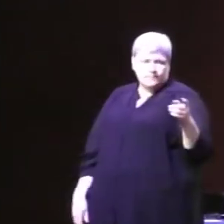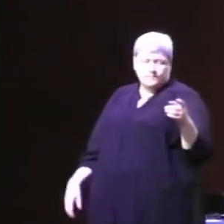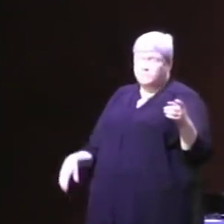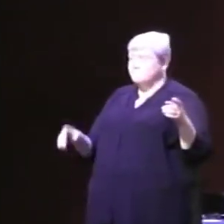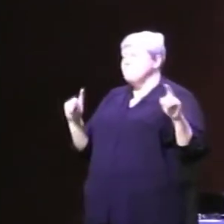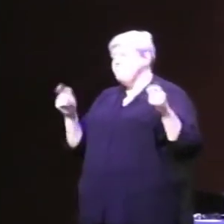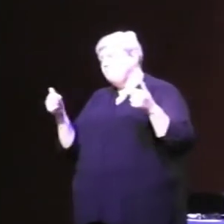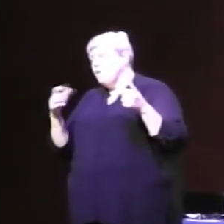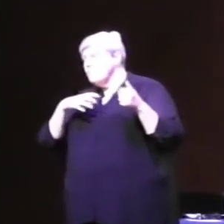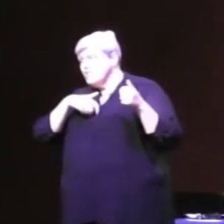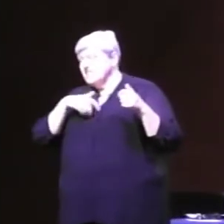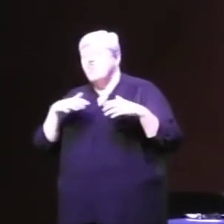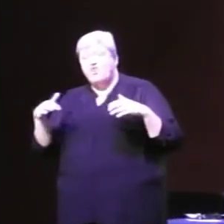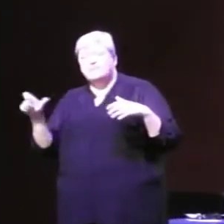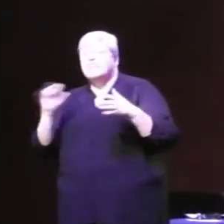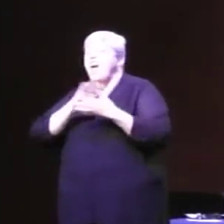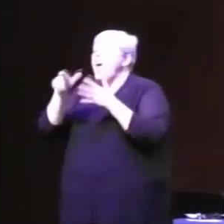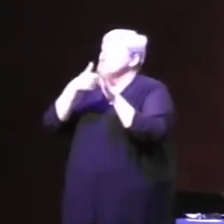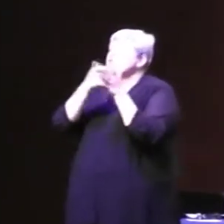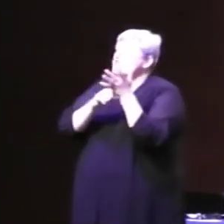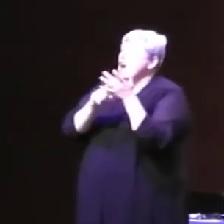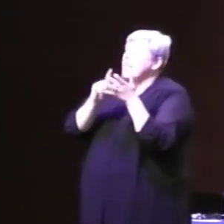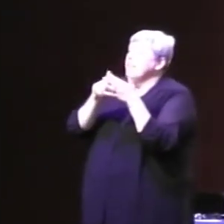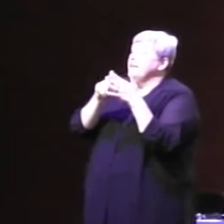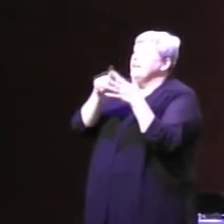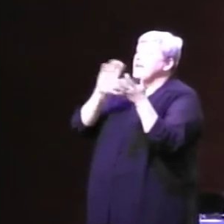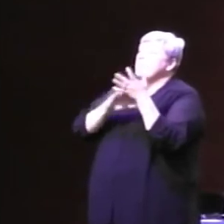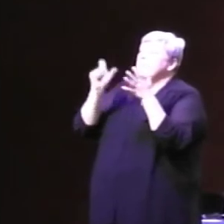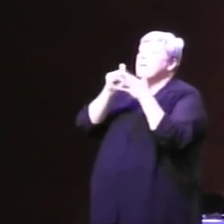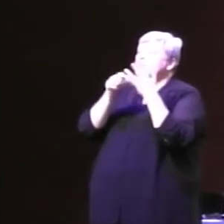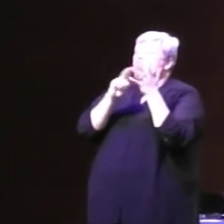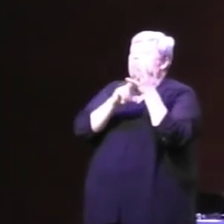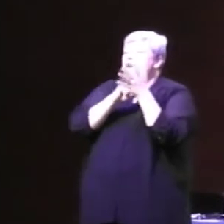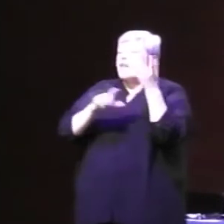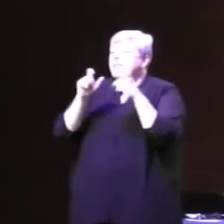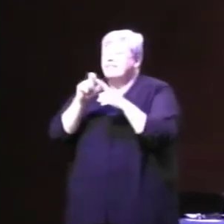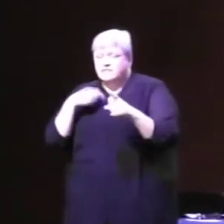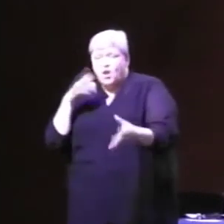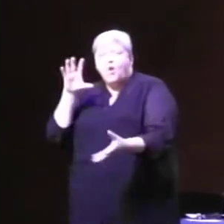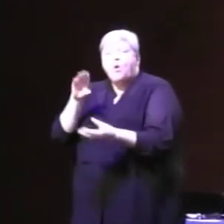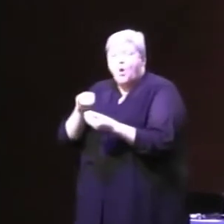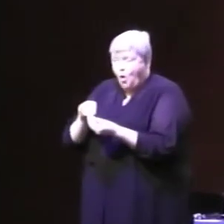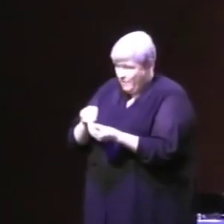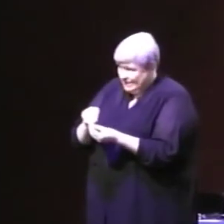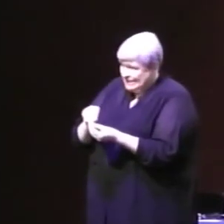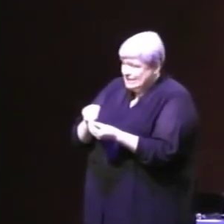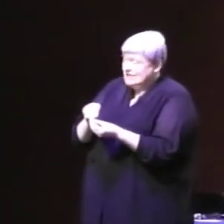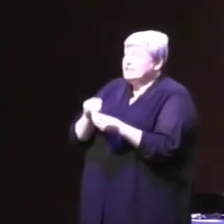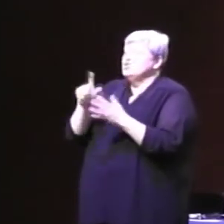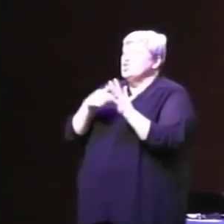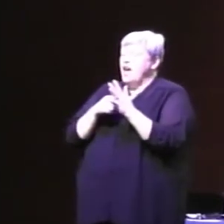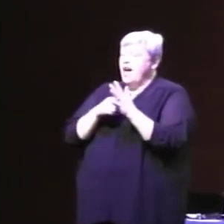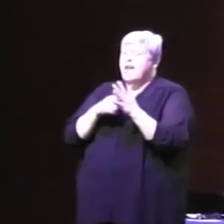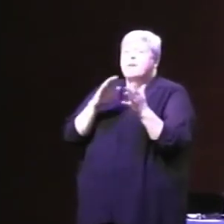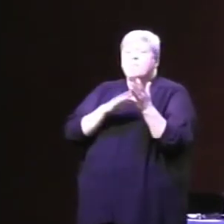Congress, Charlie McDonald, moving Composite J, covering motions 42 to 48 on